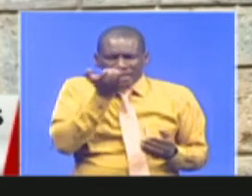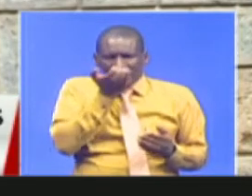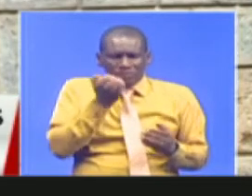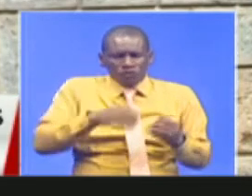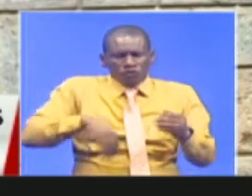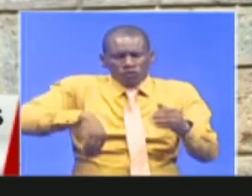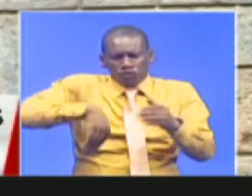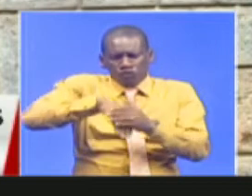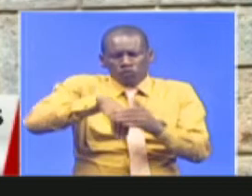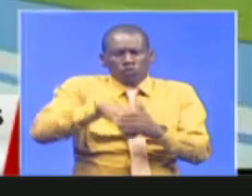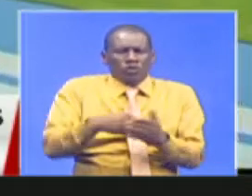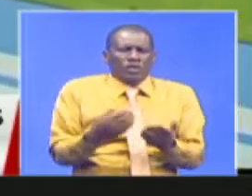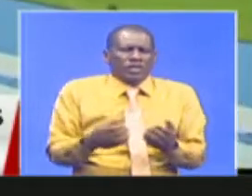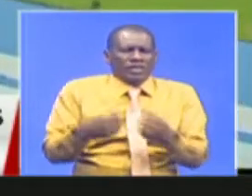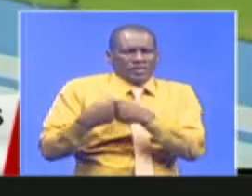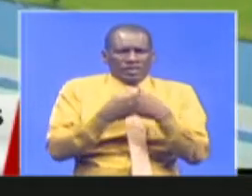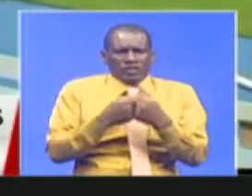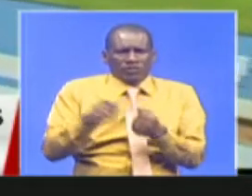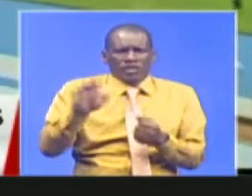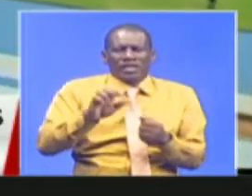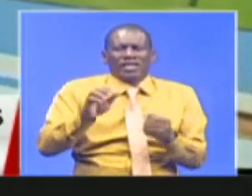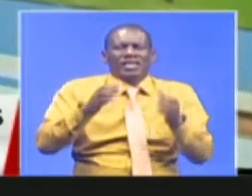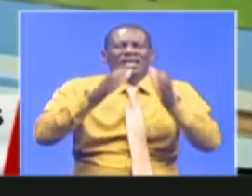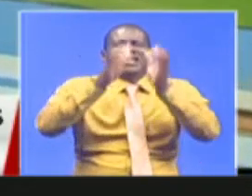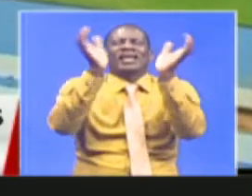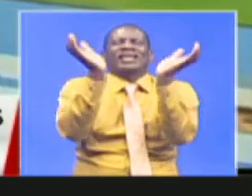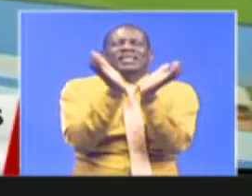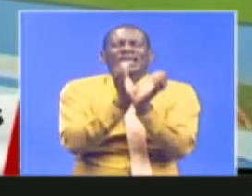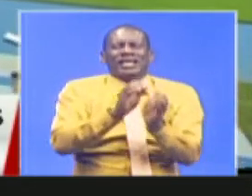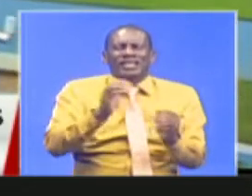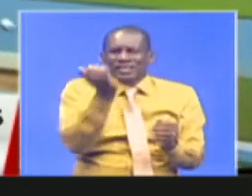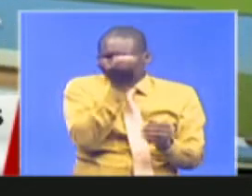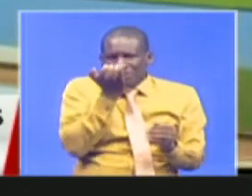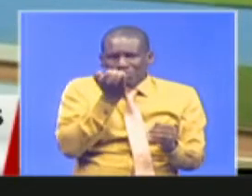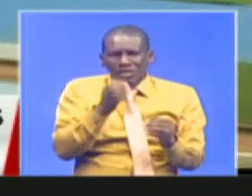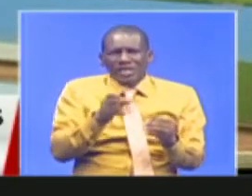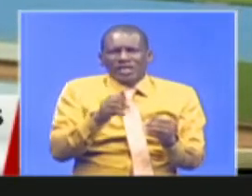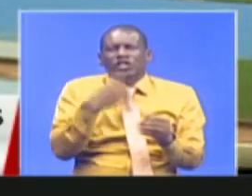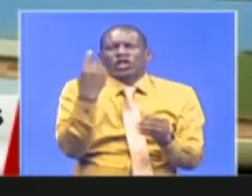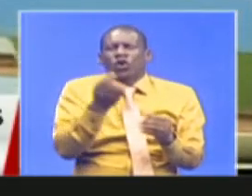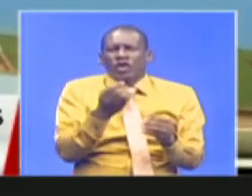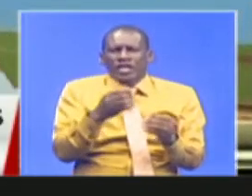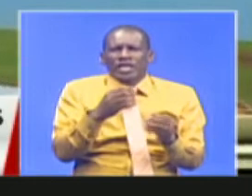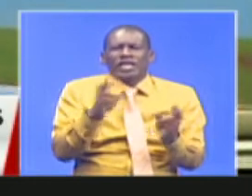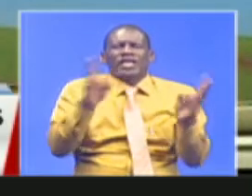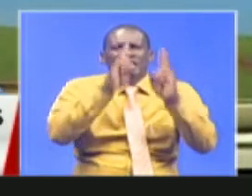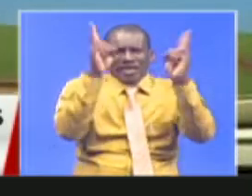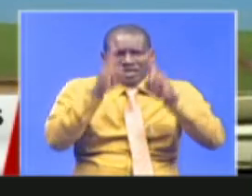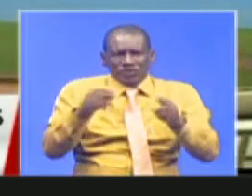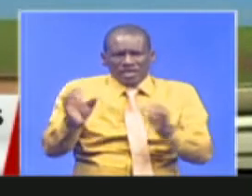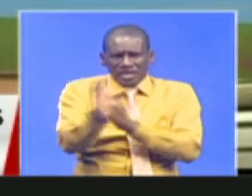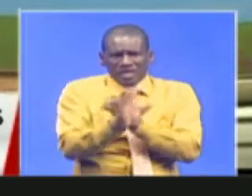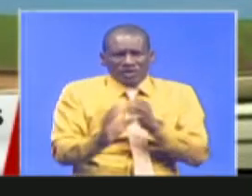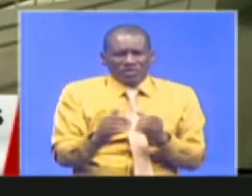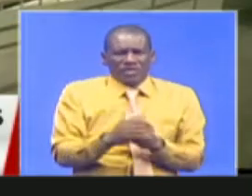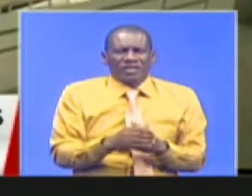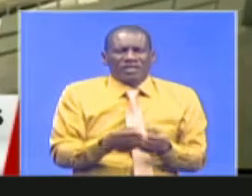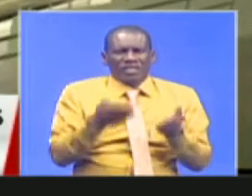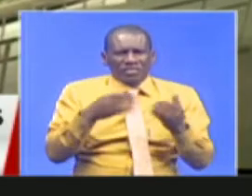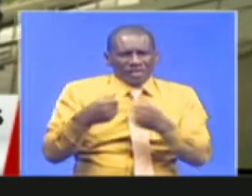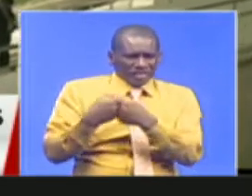challenge for the league. Kasarani Stadium is the only venue which is up to international standards available in the country. I think it's going to be difficult